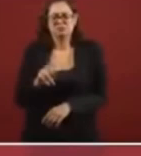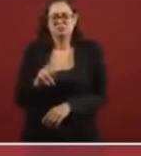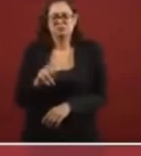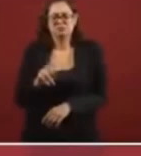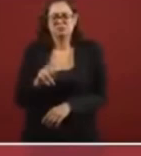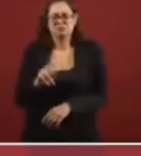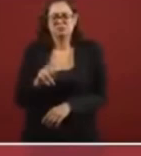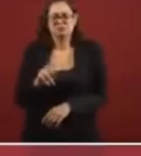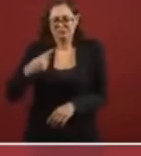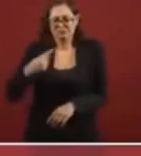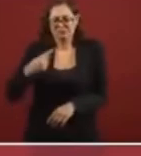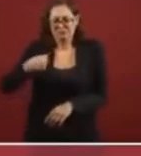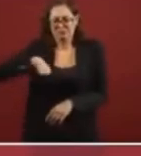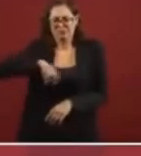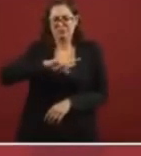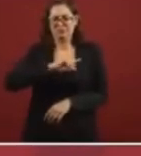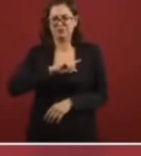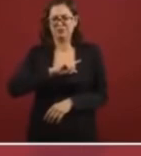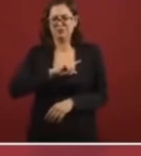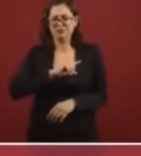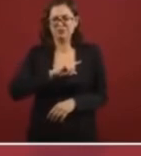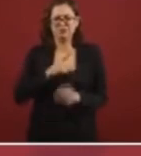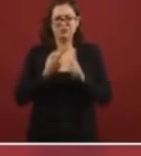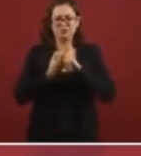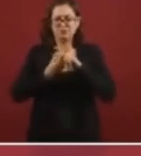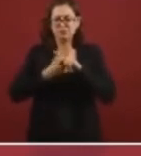be initiating ninguna